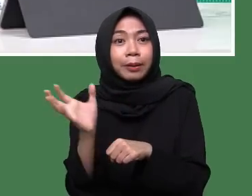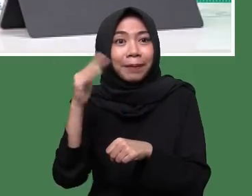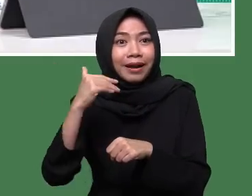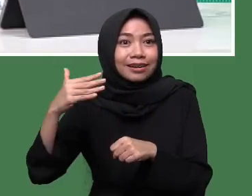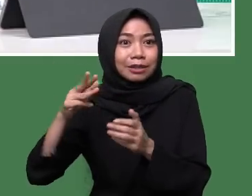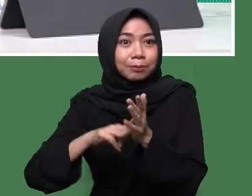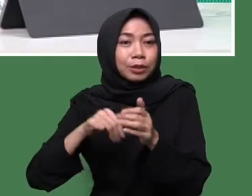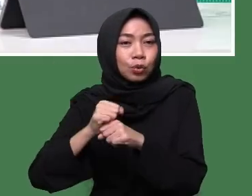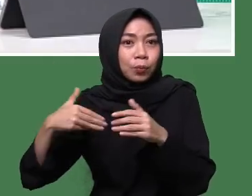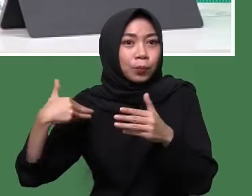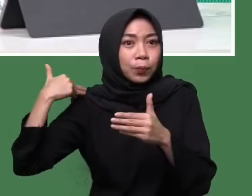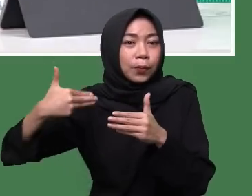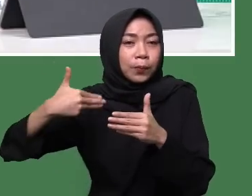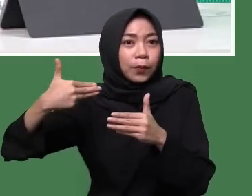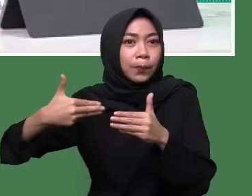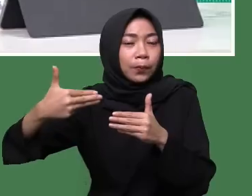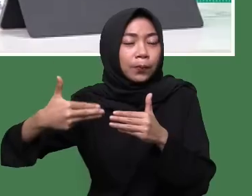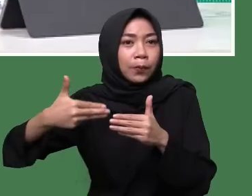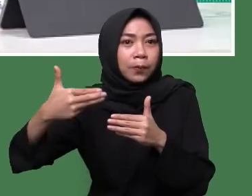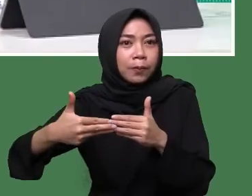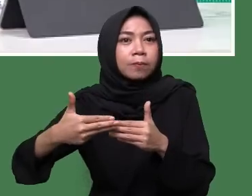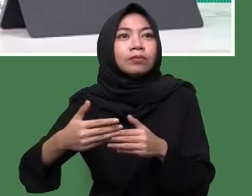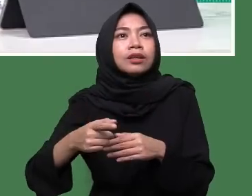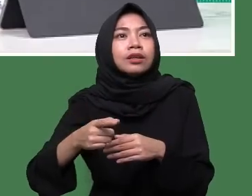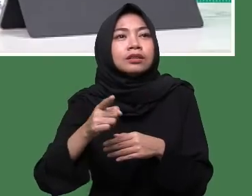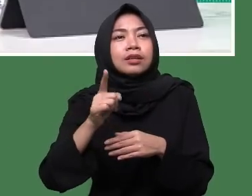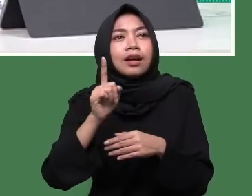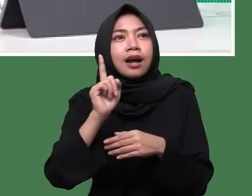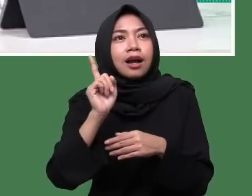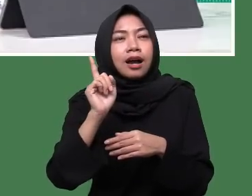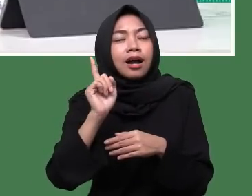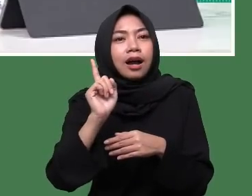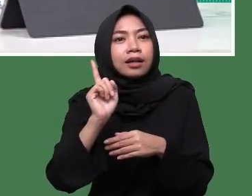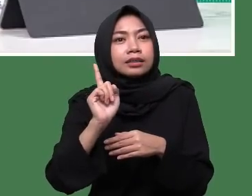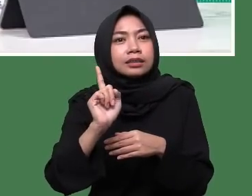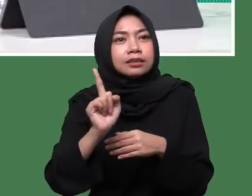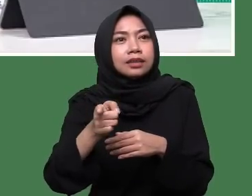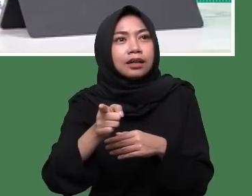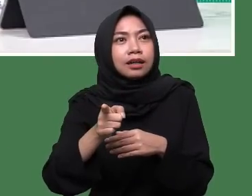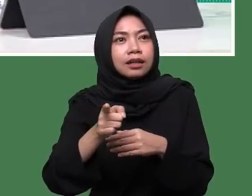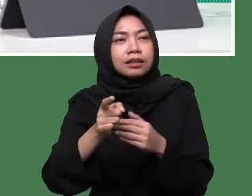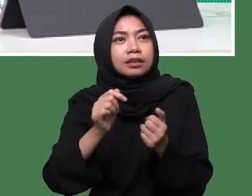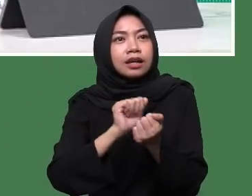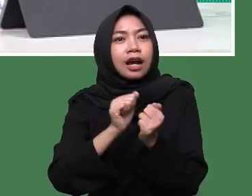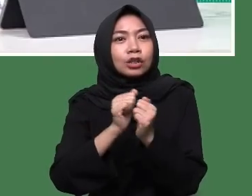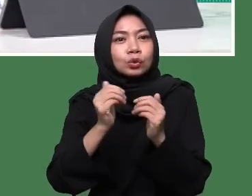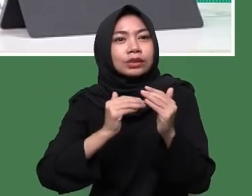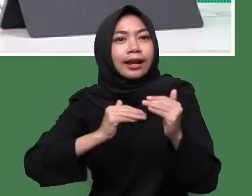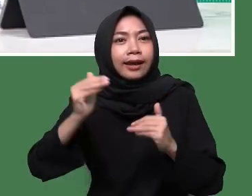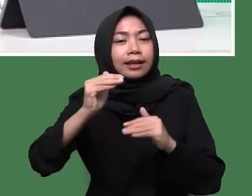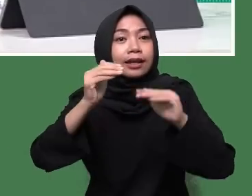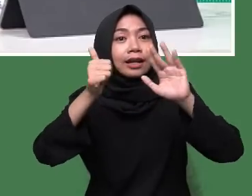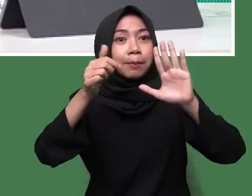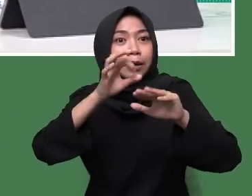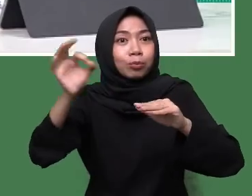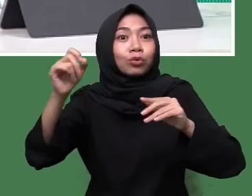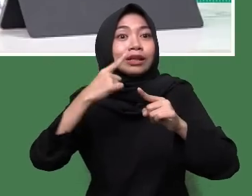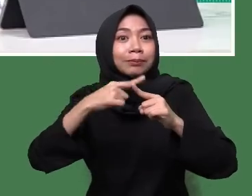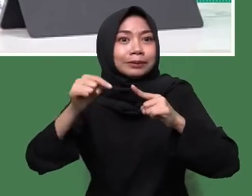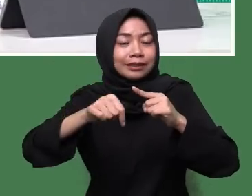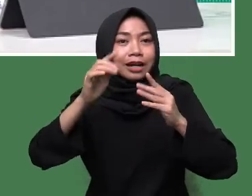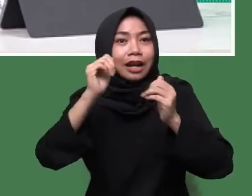week, we see that the daily cases reaching more than 6,000, but now has been